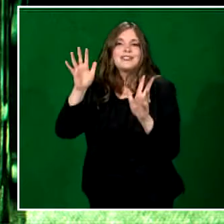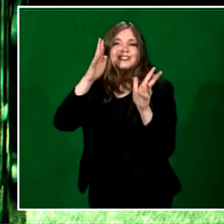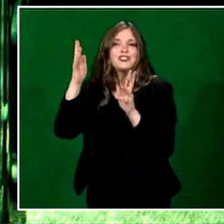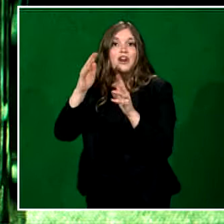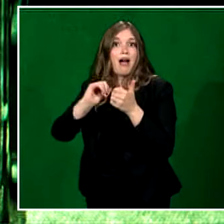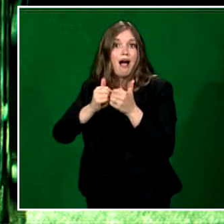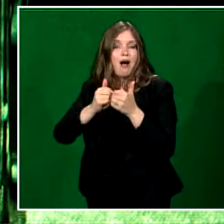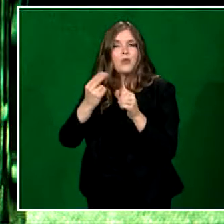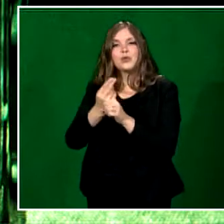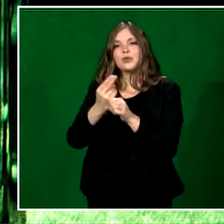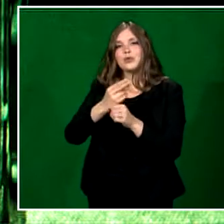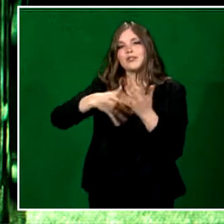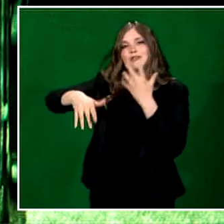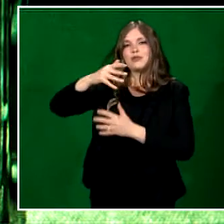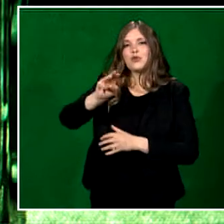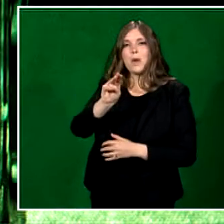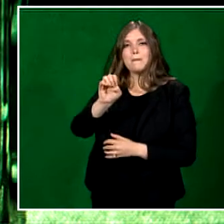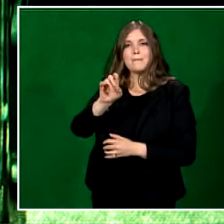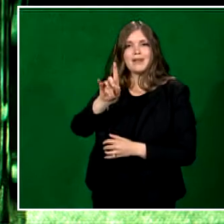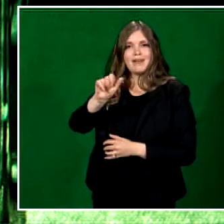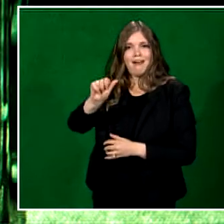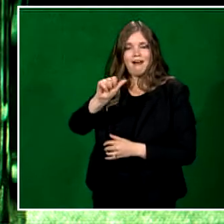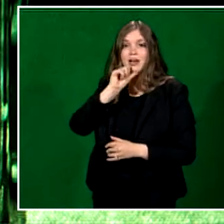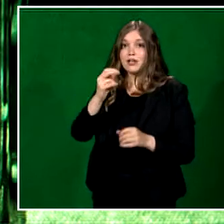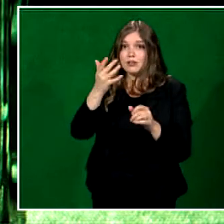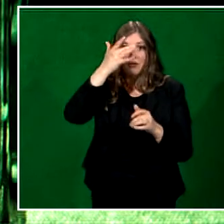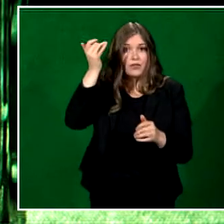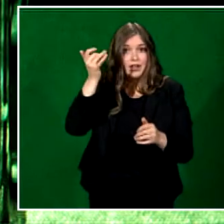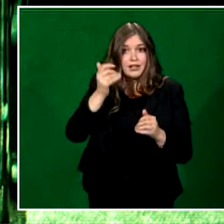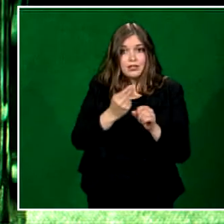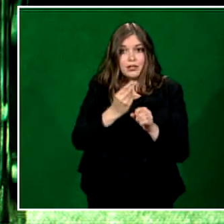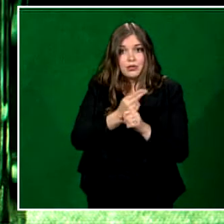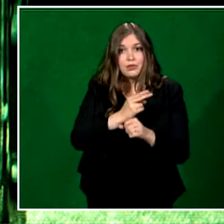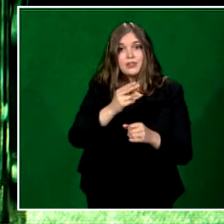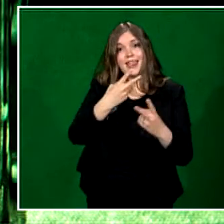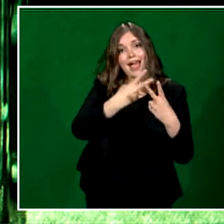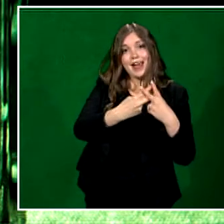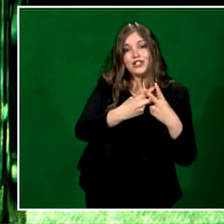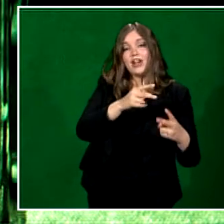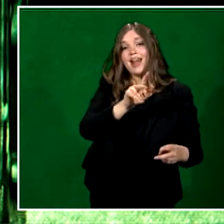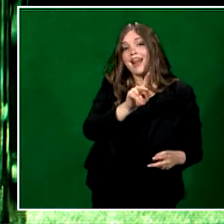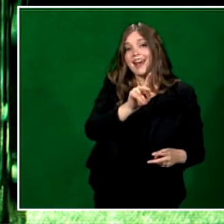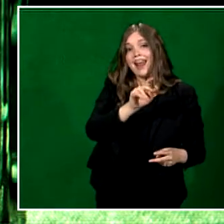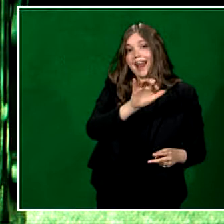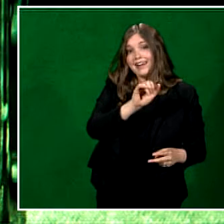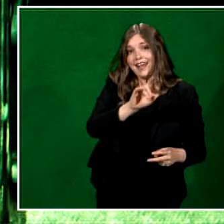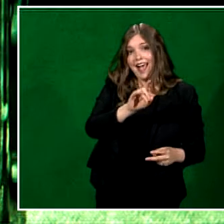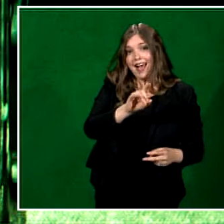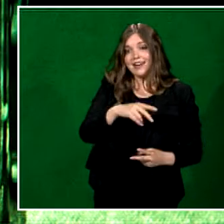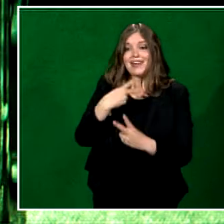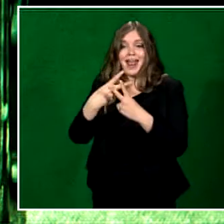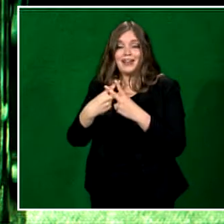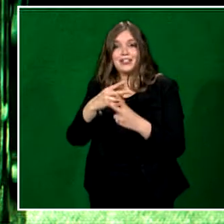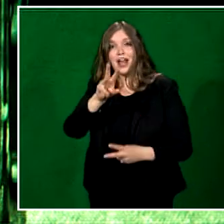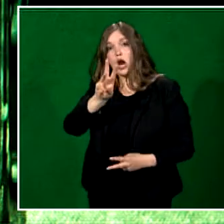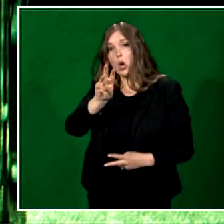media. And don't forget to use the hashtags KCAD and Wege Prize when you do.